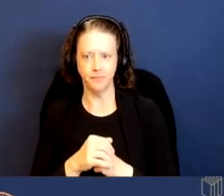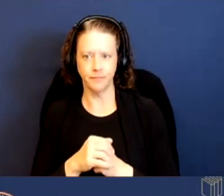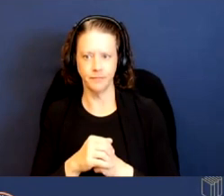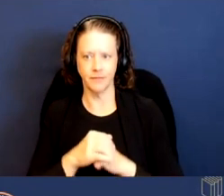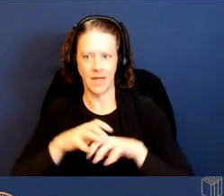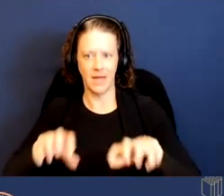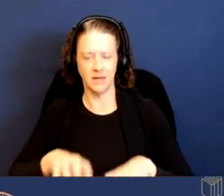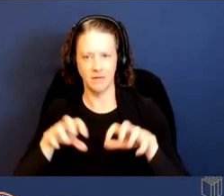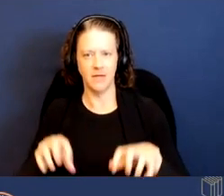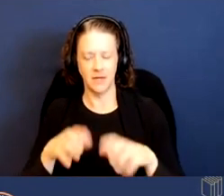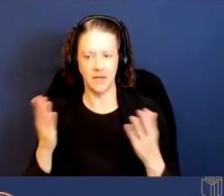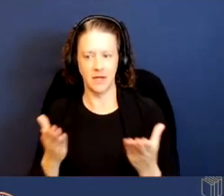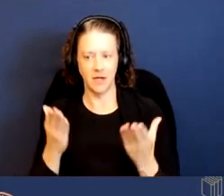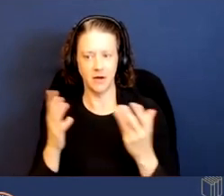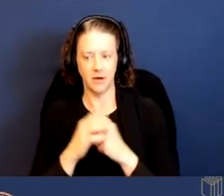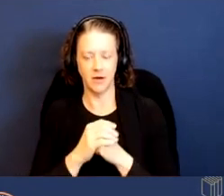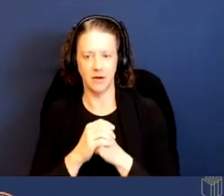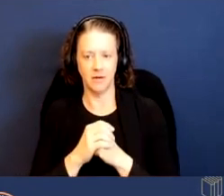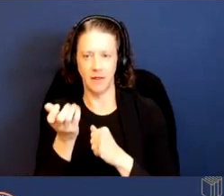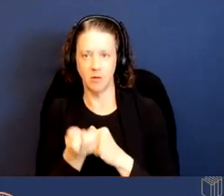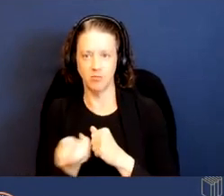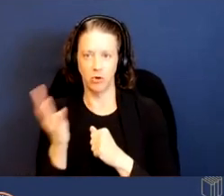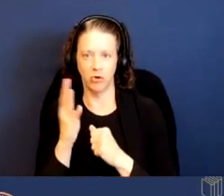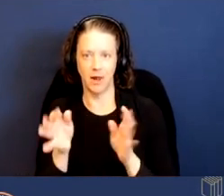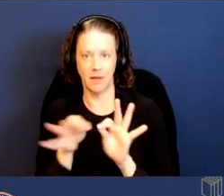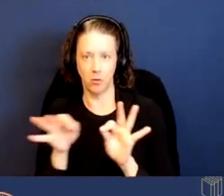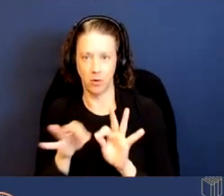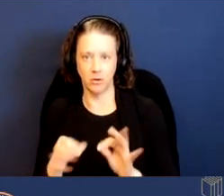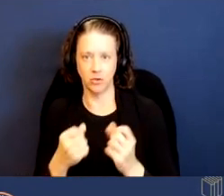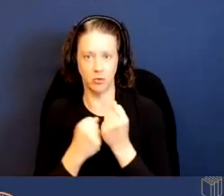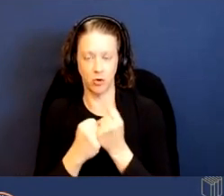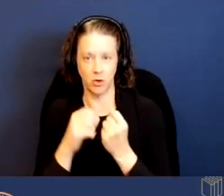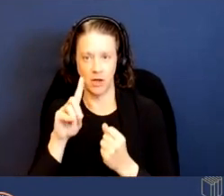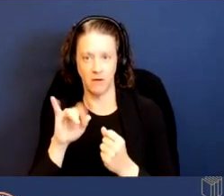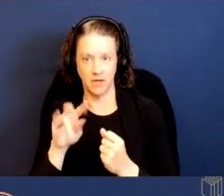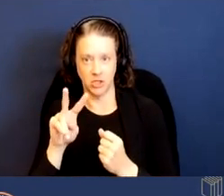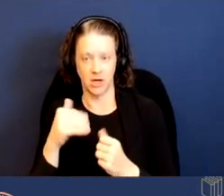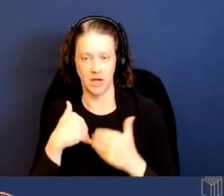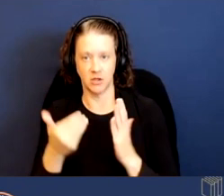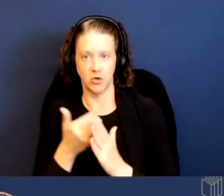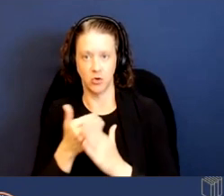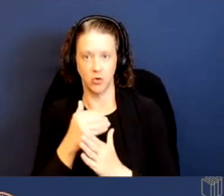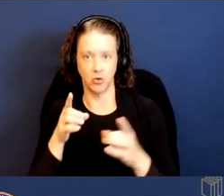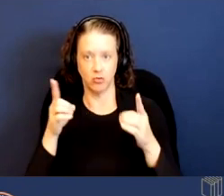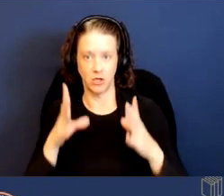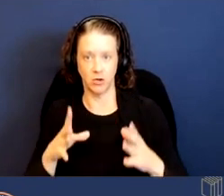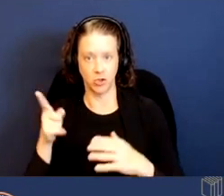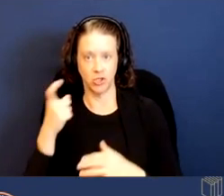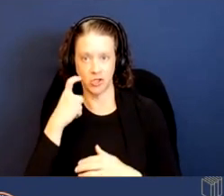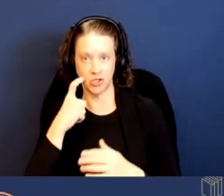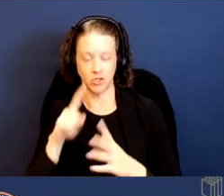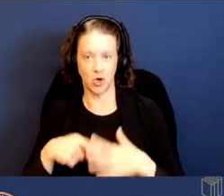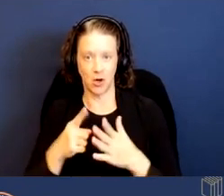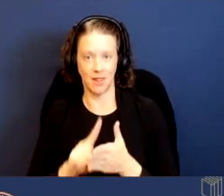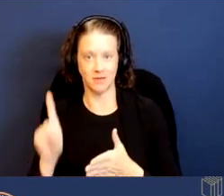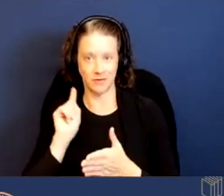activity here is that the multilingual support division has a new director. She just started last week, I